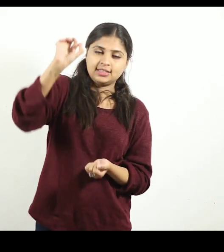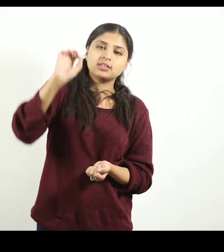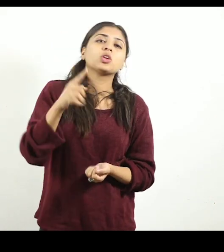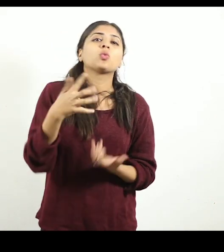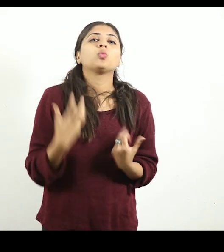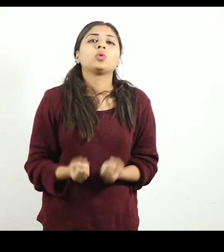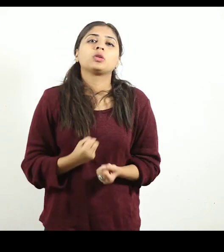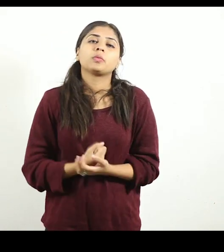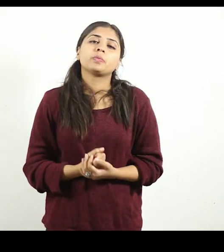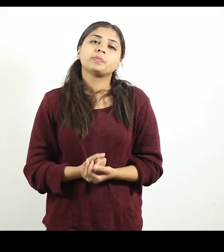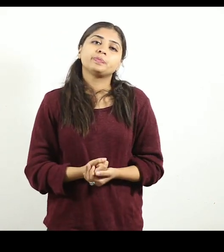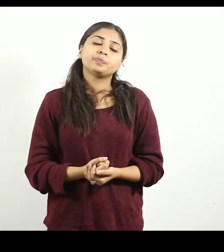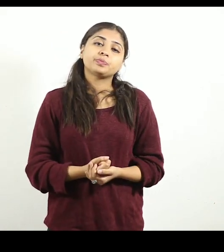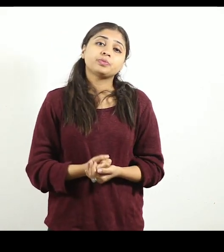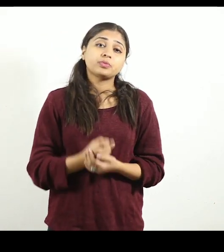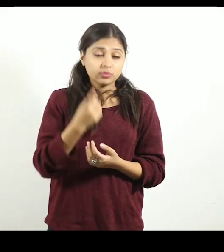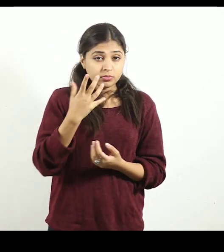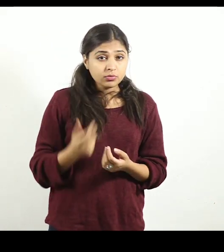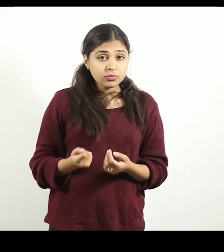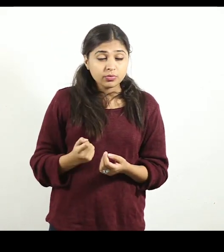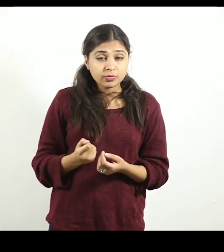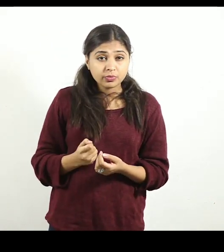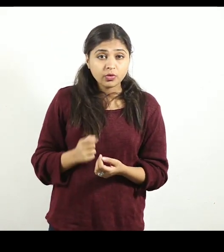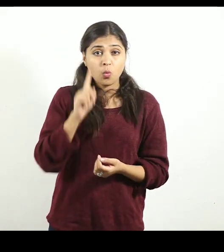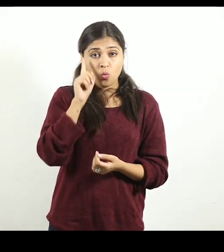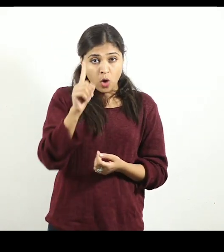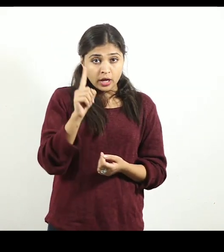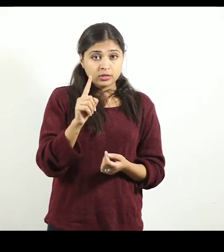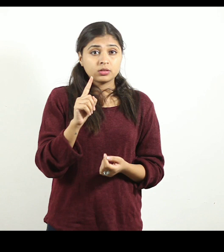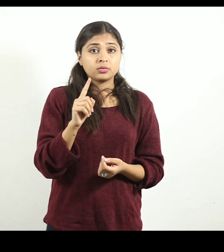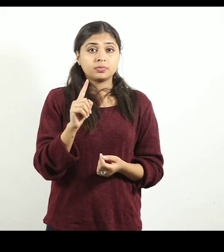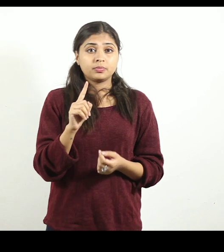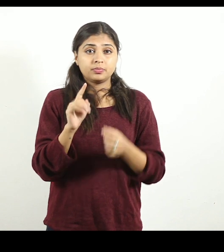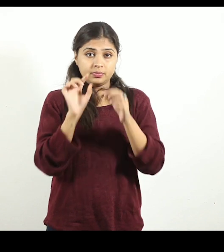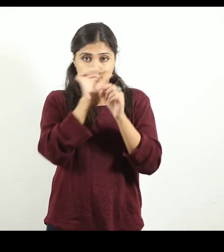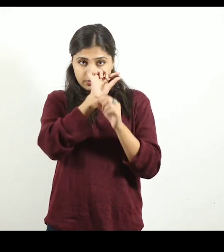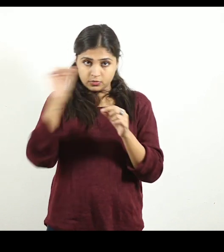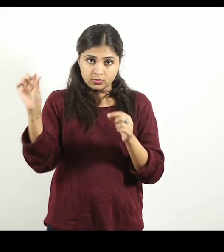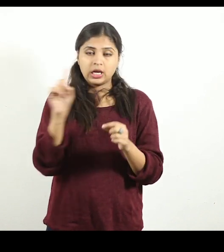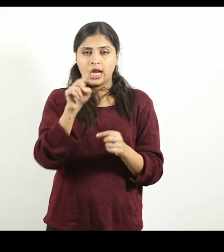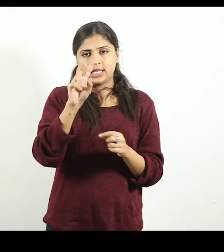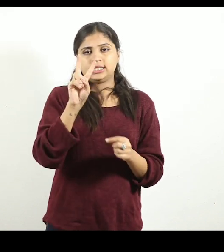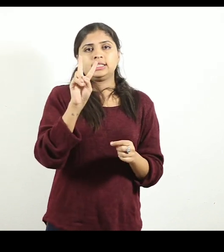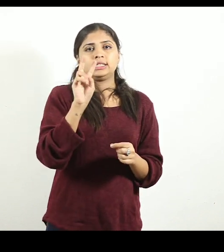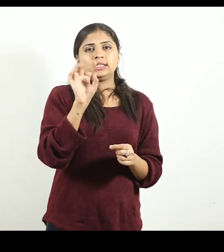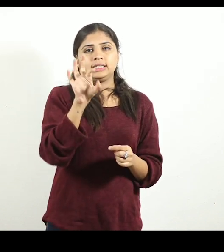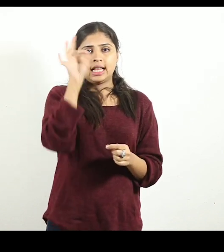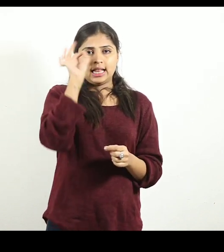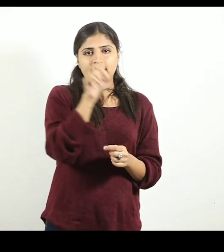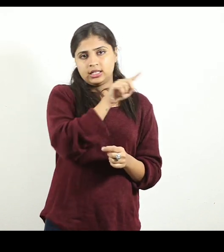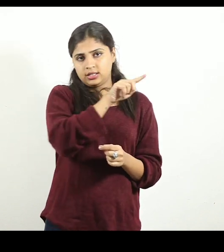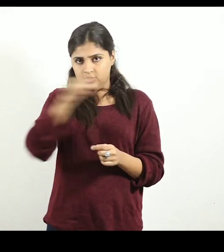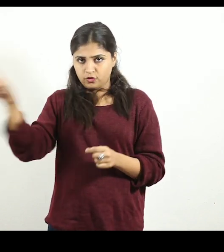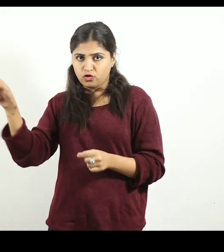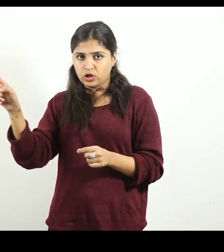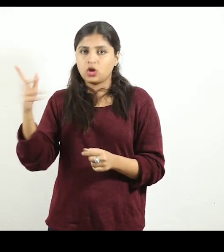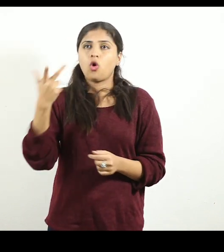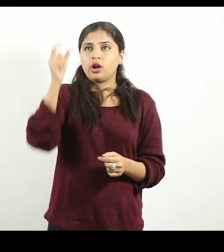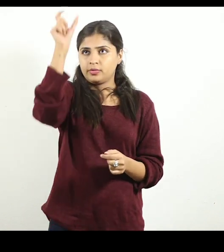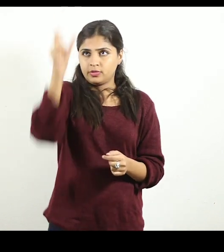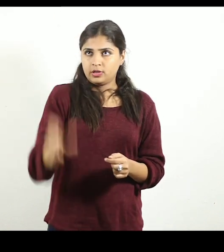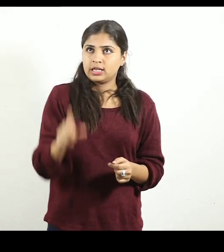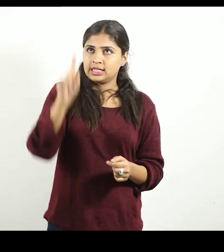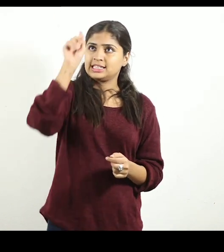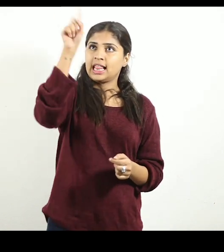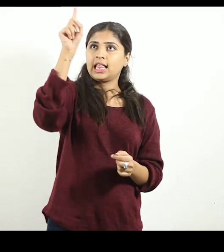In order to change the width of one column row, select the column rows that you want to change. Drag the boundary to the right